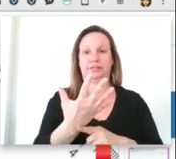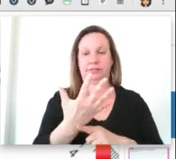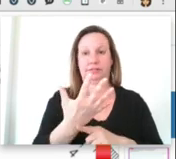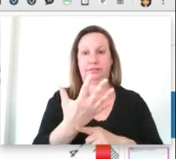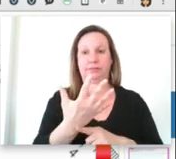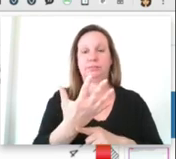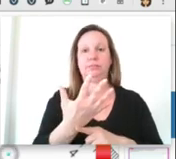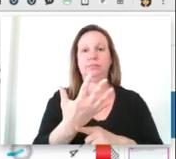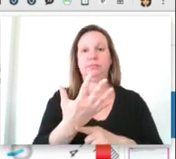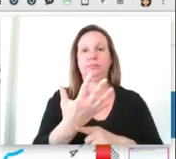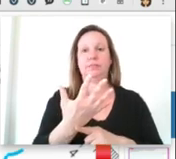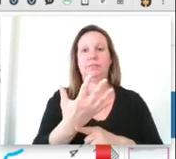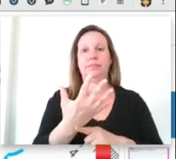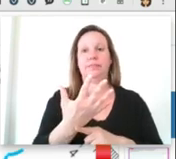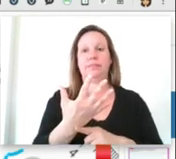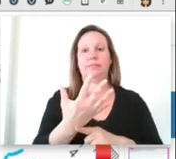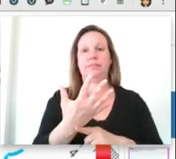plus 5